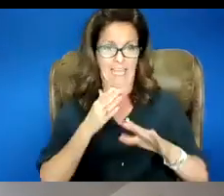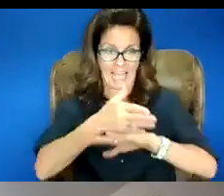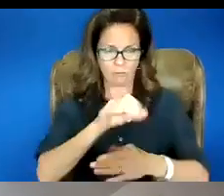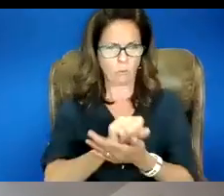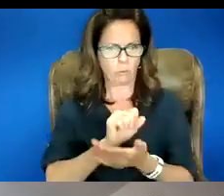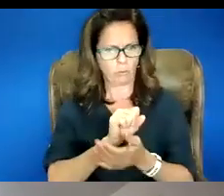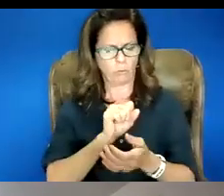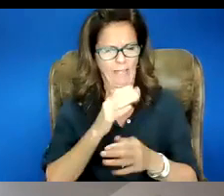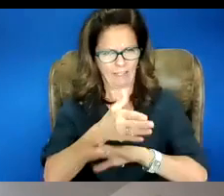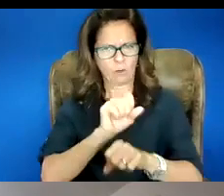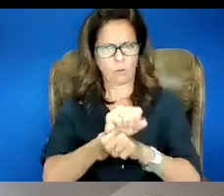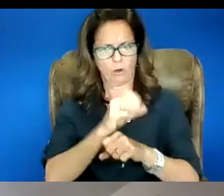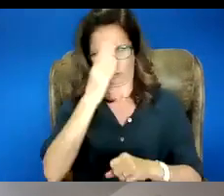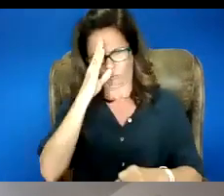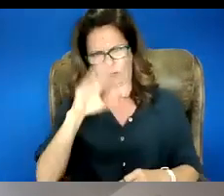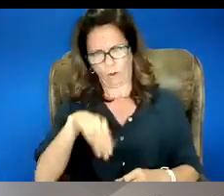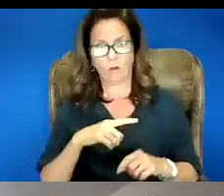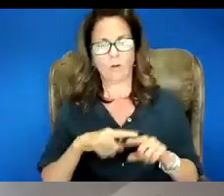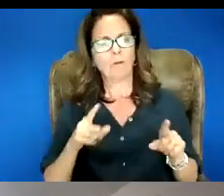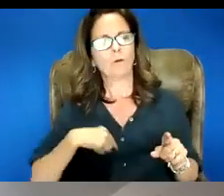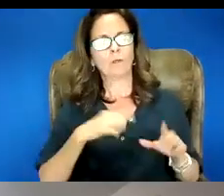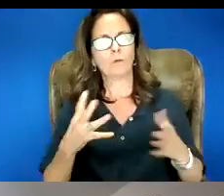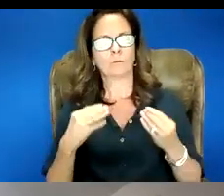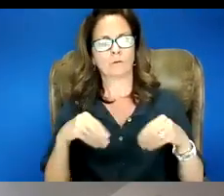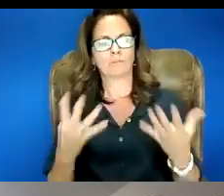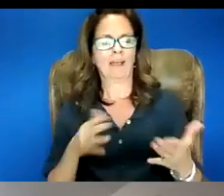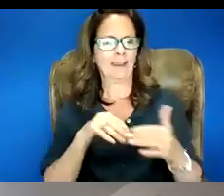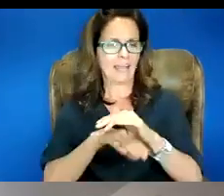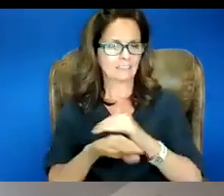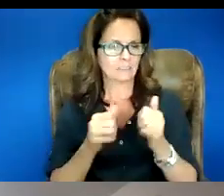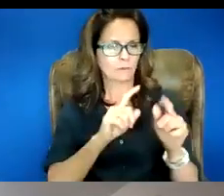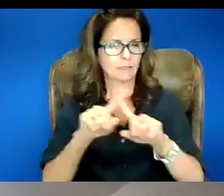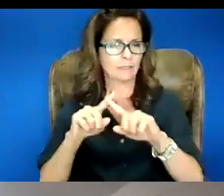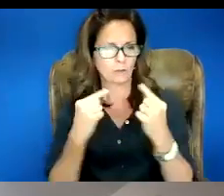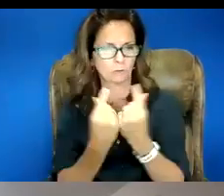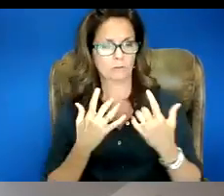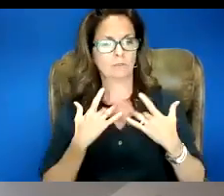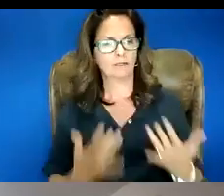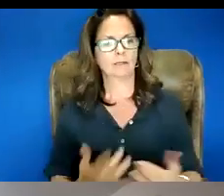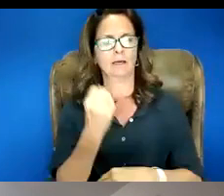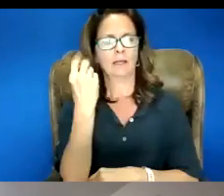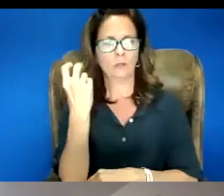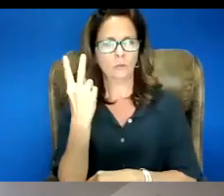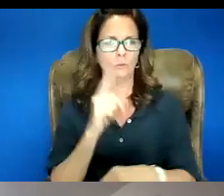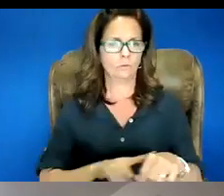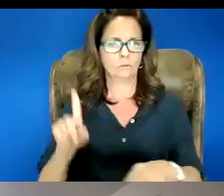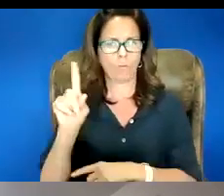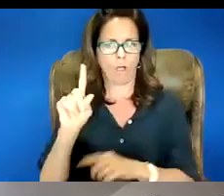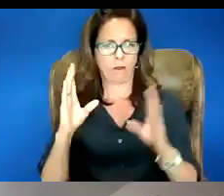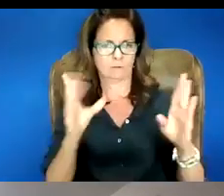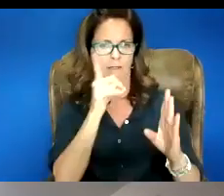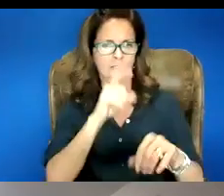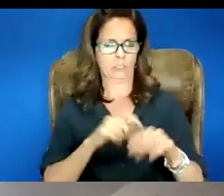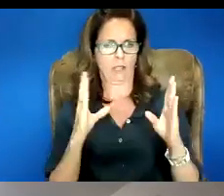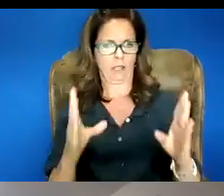can give you access to those groups. They're usually held at lunchtime, 12 to 1, and you'll have some flexibility with your